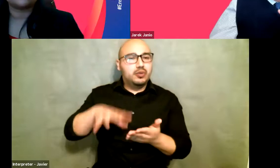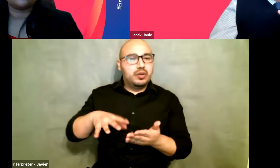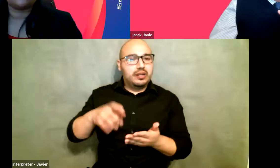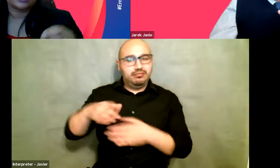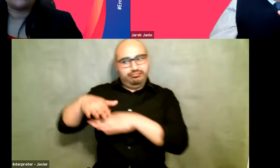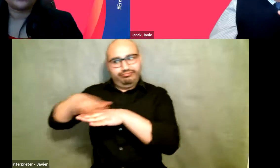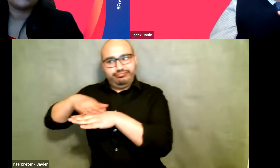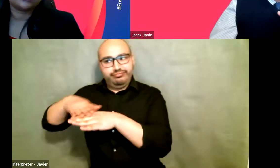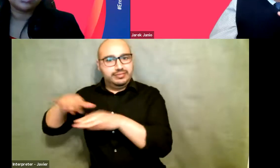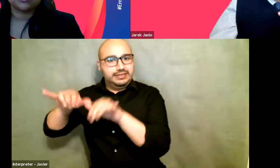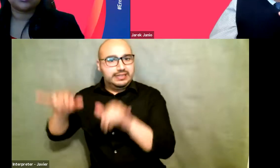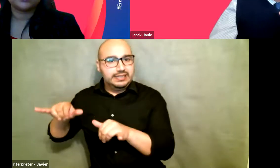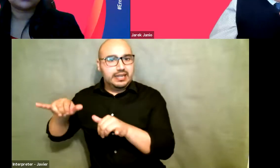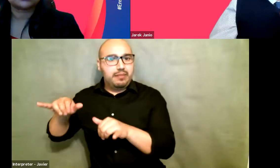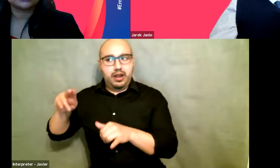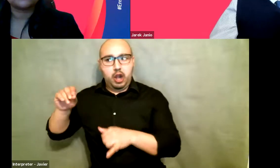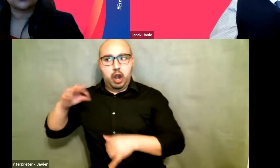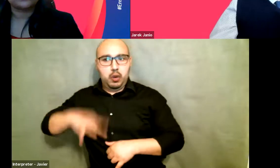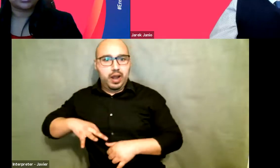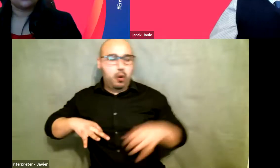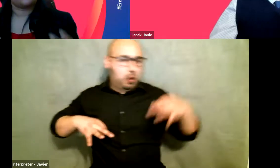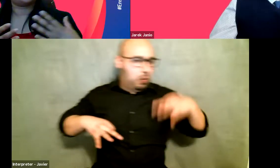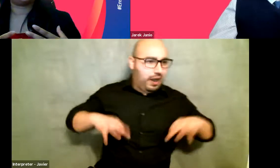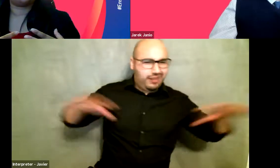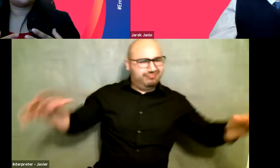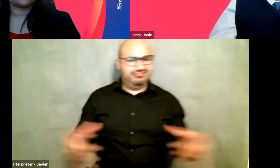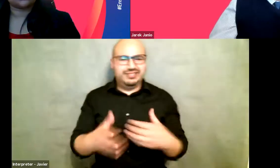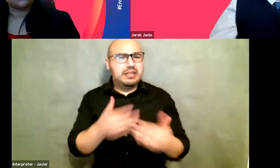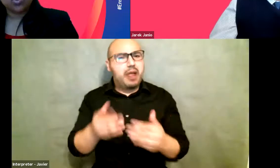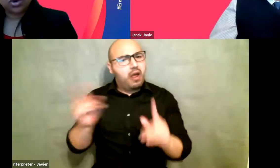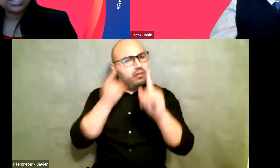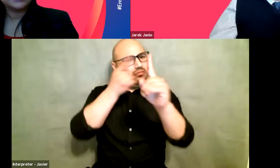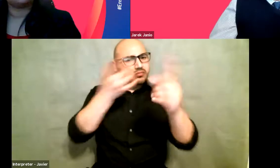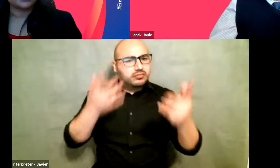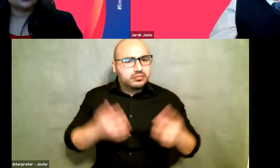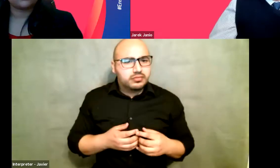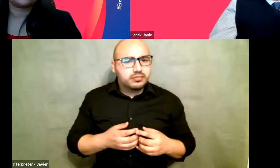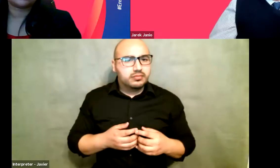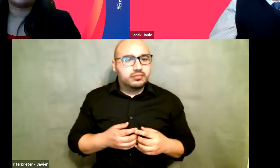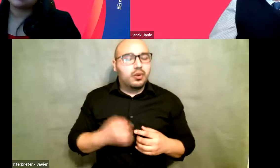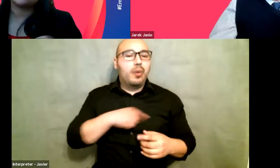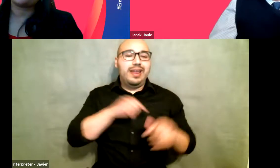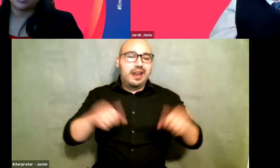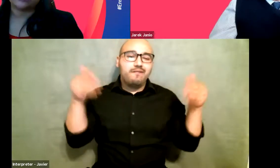of the classroom and within the classroom to be successful. And then we can focus on the work of how do